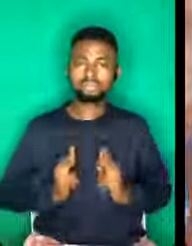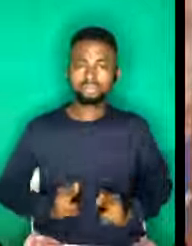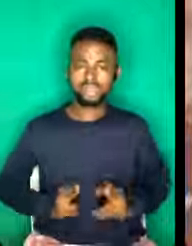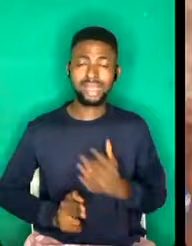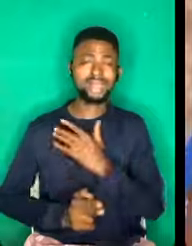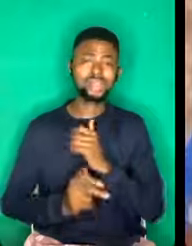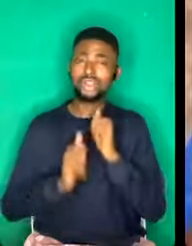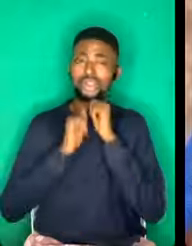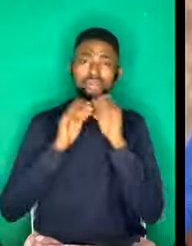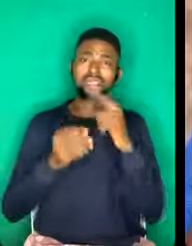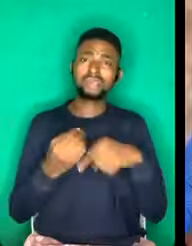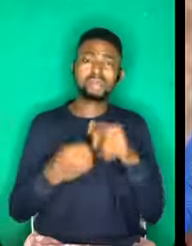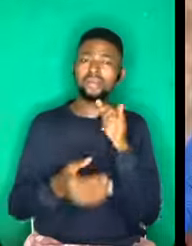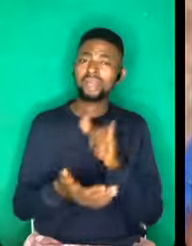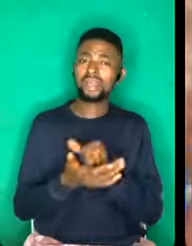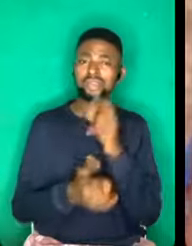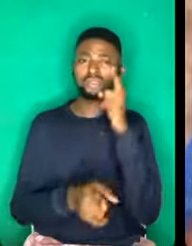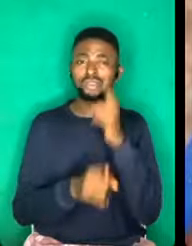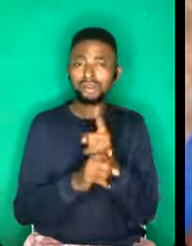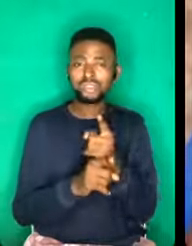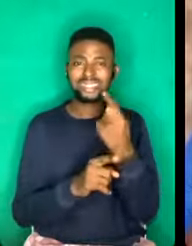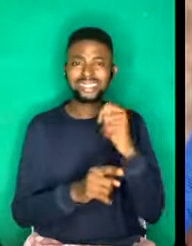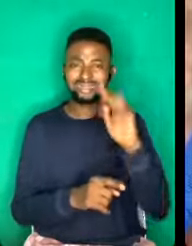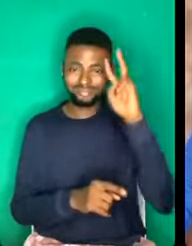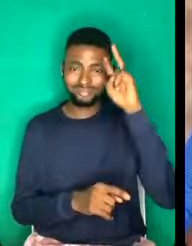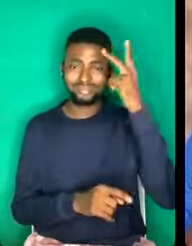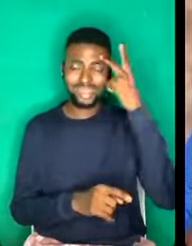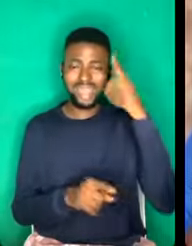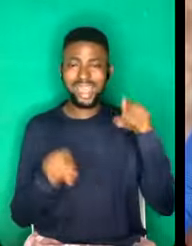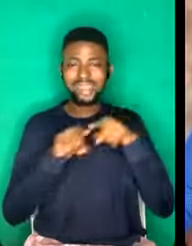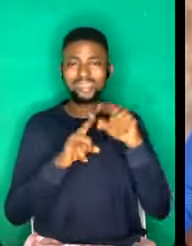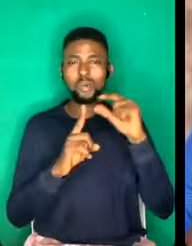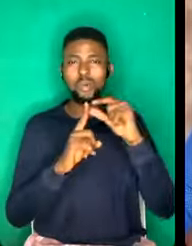about that. Just the misconception, as the word is.